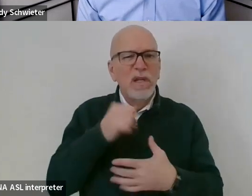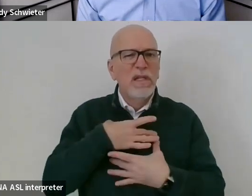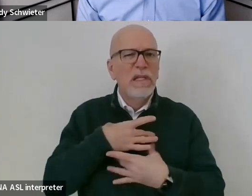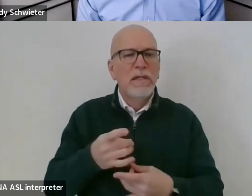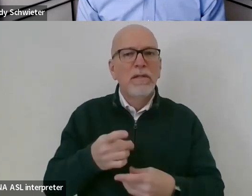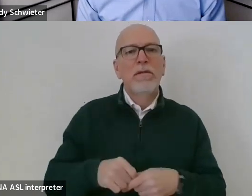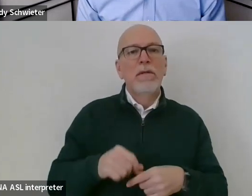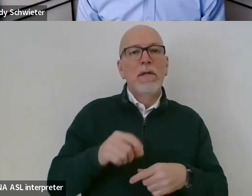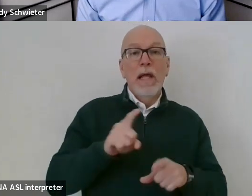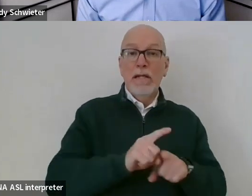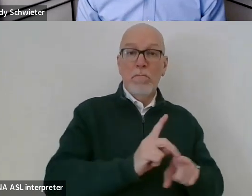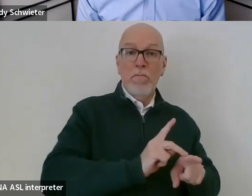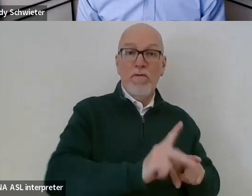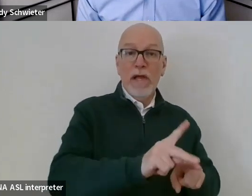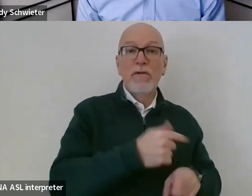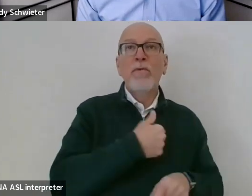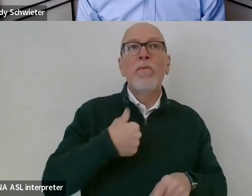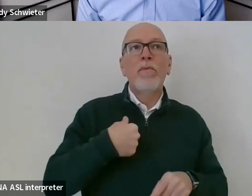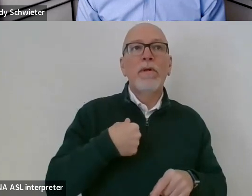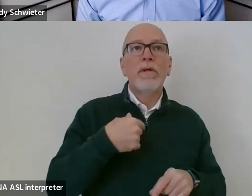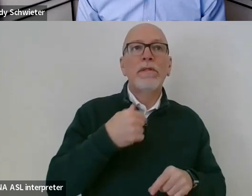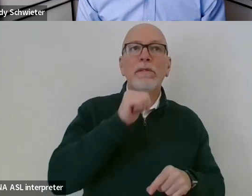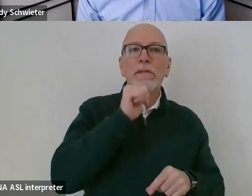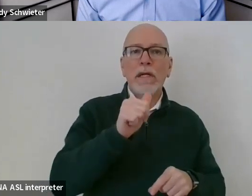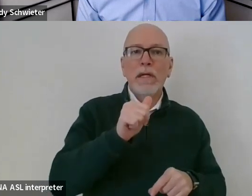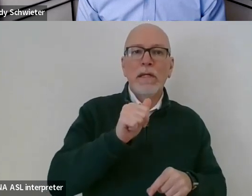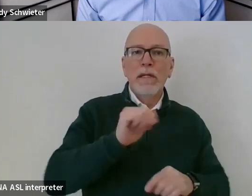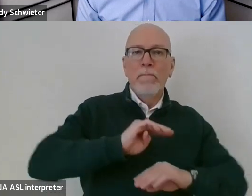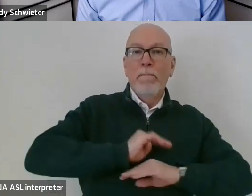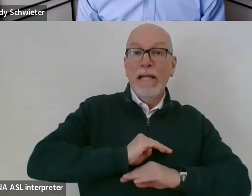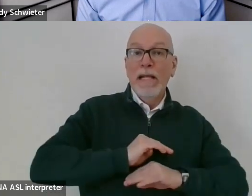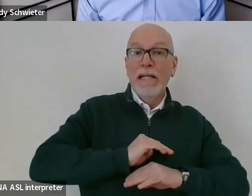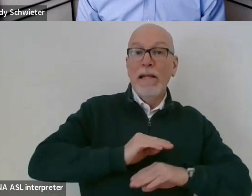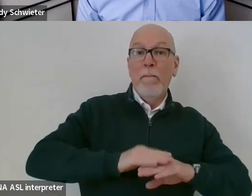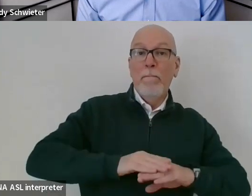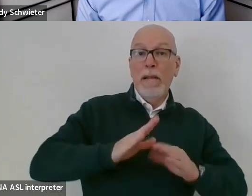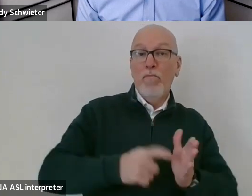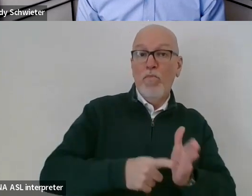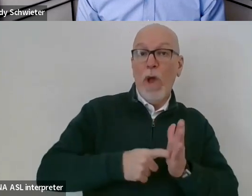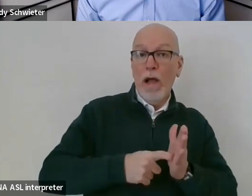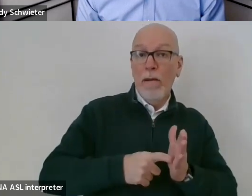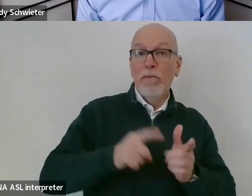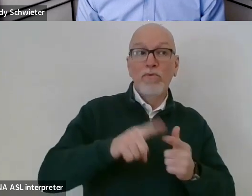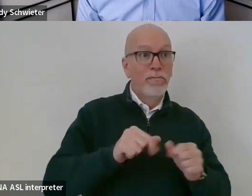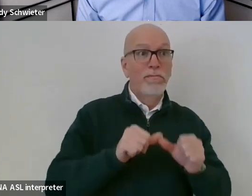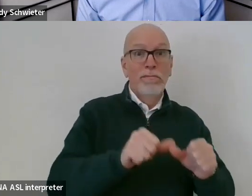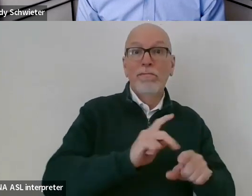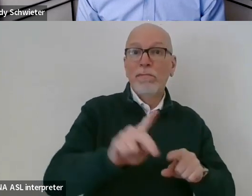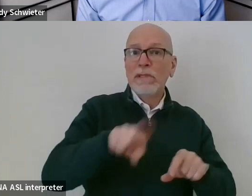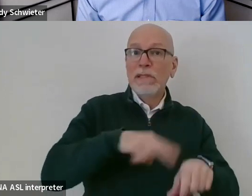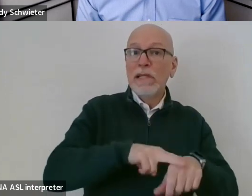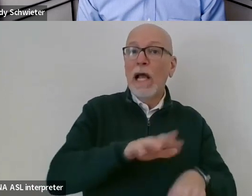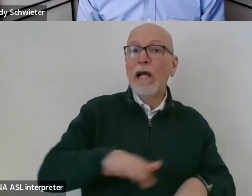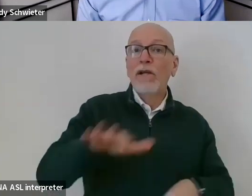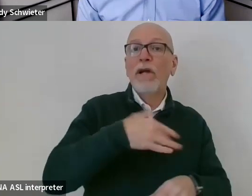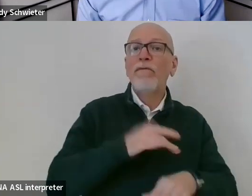a profession, we are meeting the minimum requirements to be considered a profession nationally. And